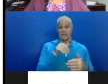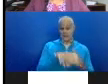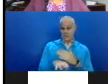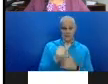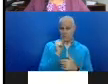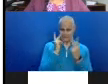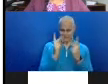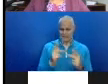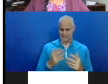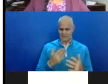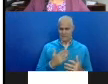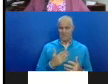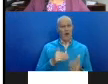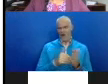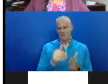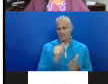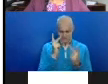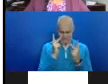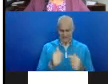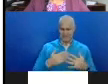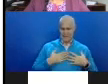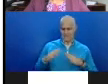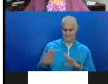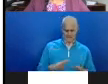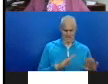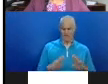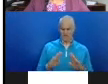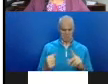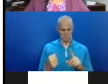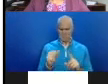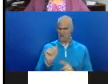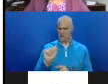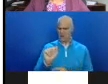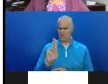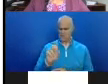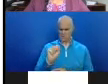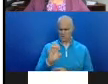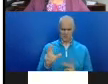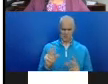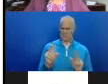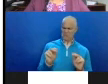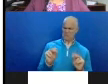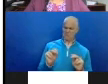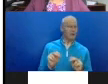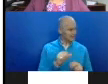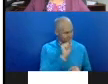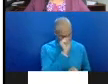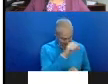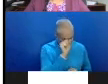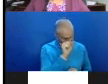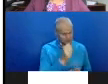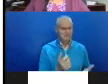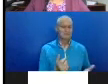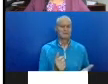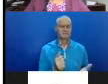their, often do not see their behavior in terms of abuse. We're trying to convince them it is abuse. Part of